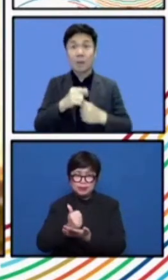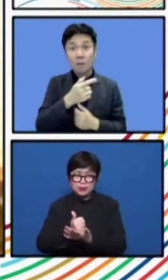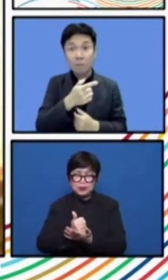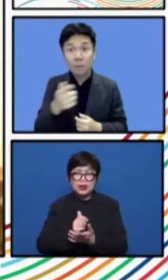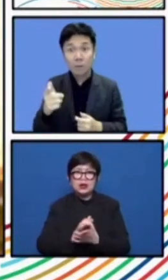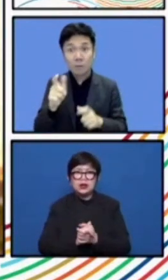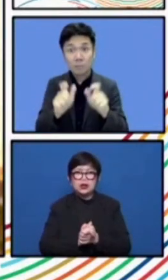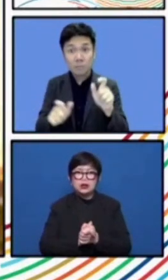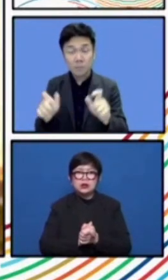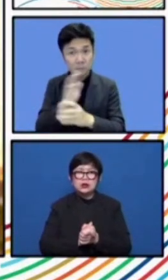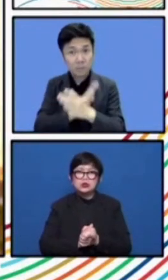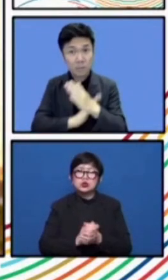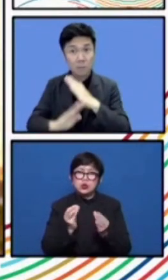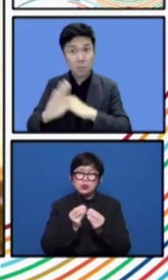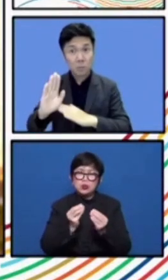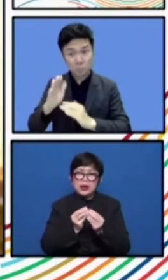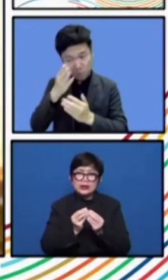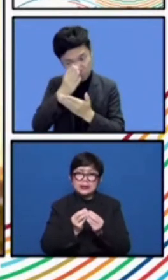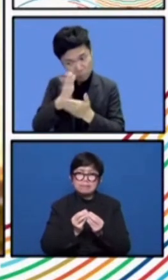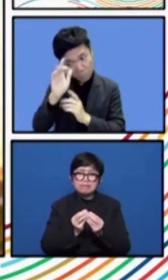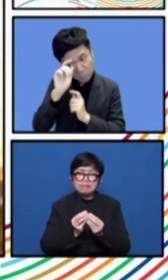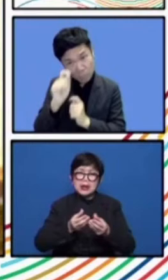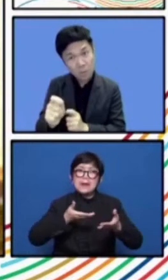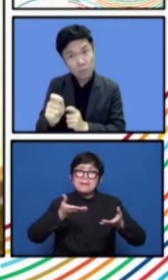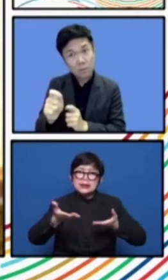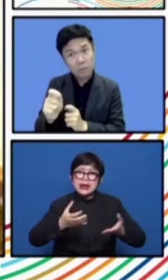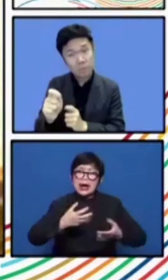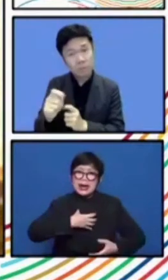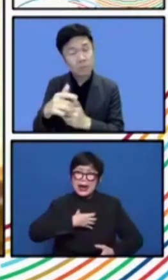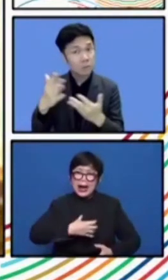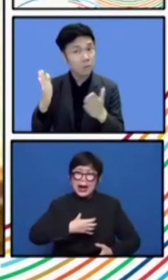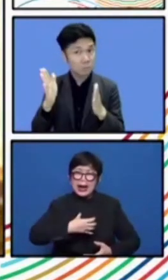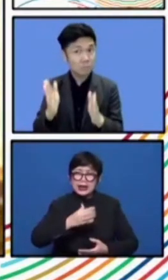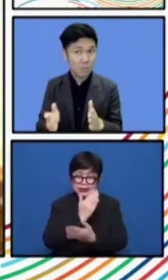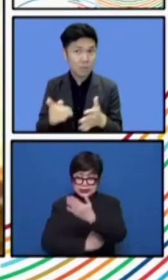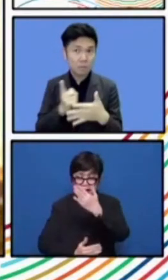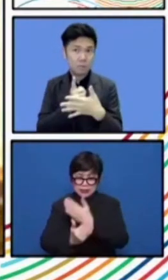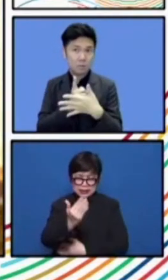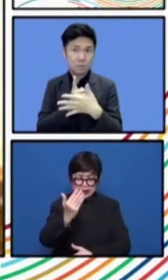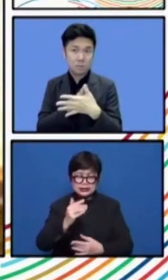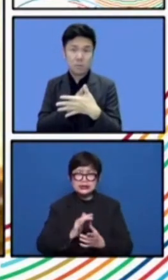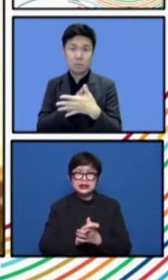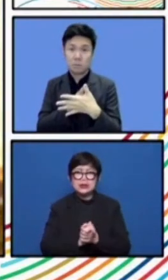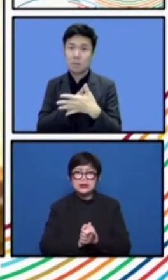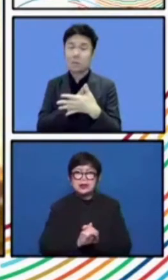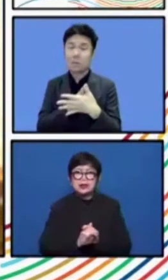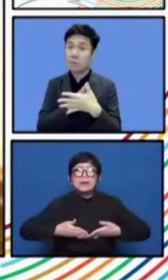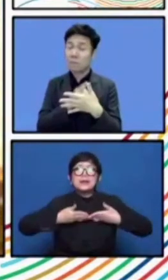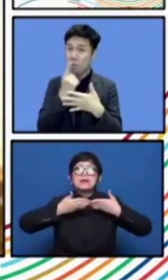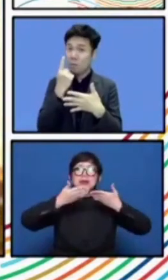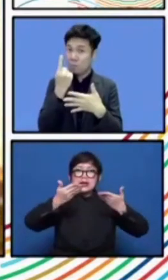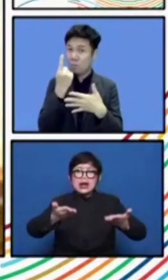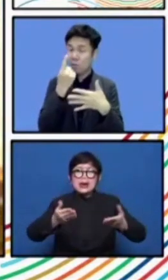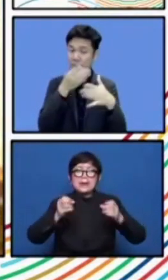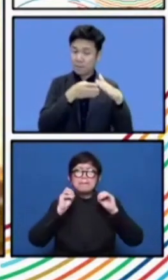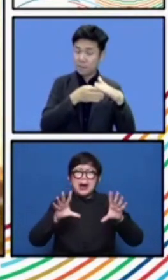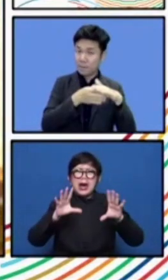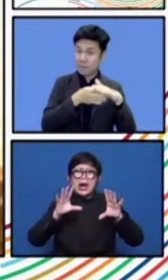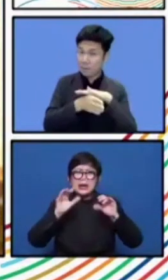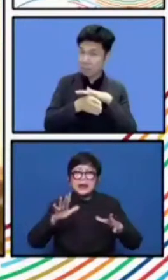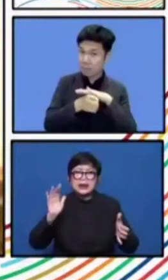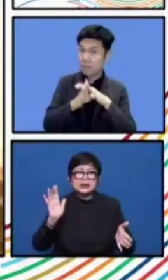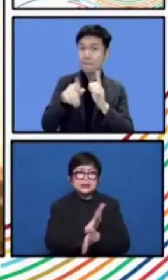would not be meaningful to many person with disability without accessibility and effective legal